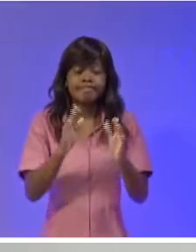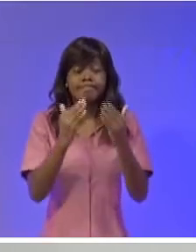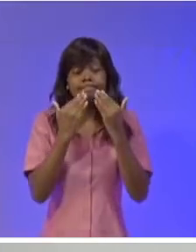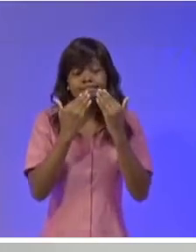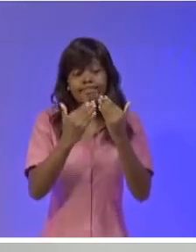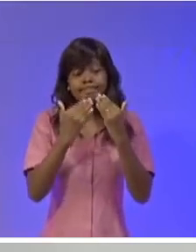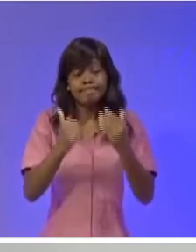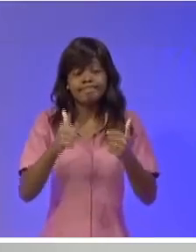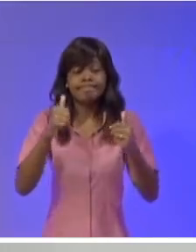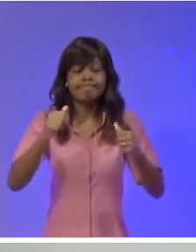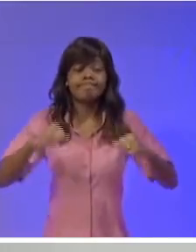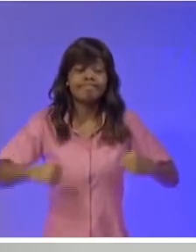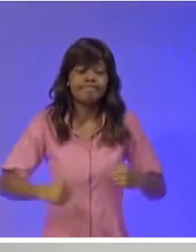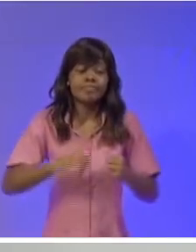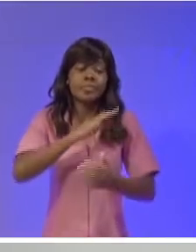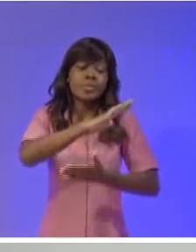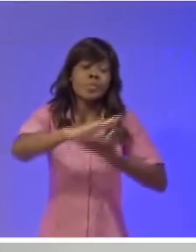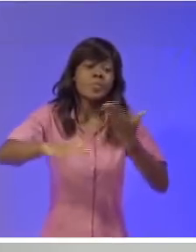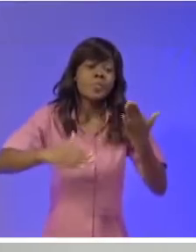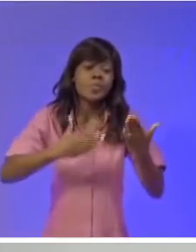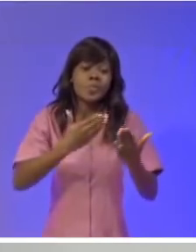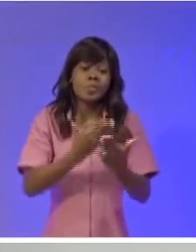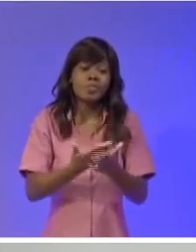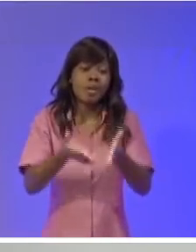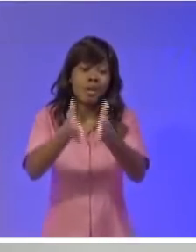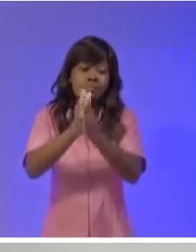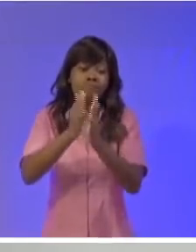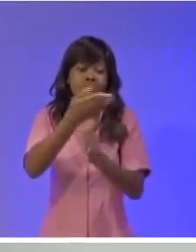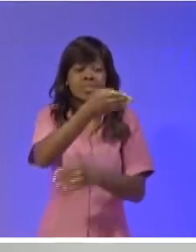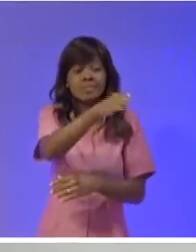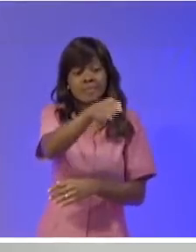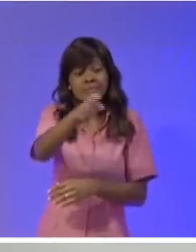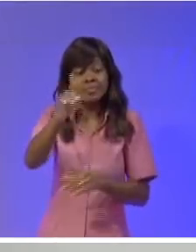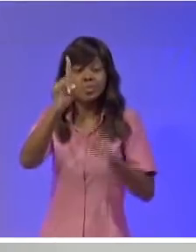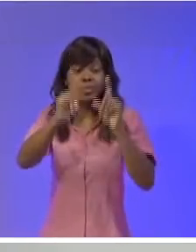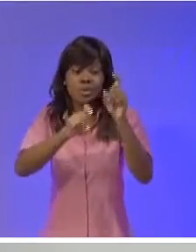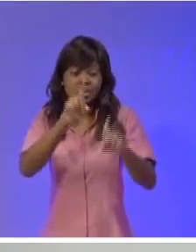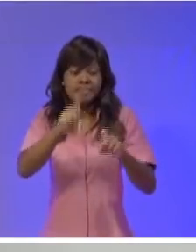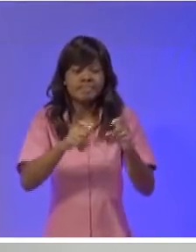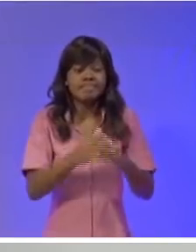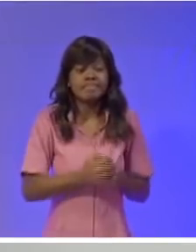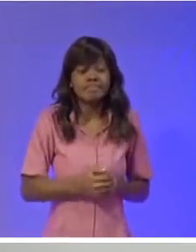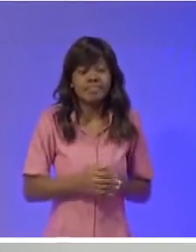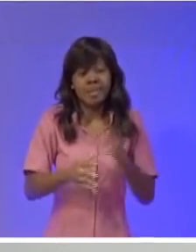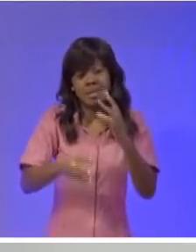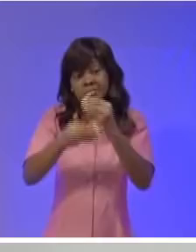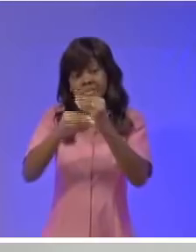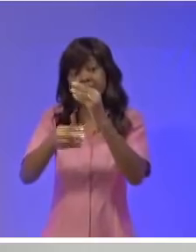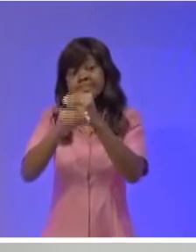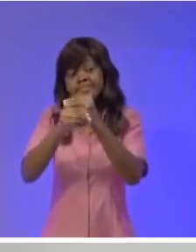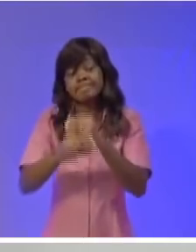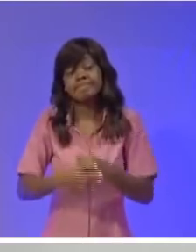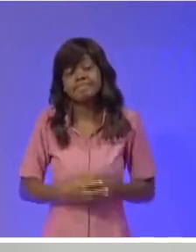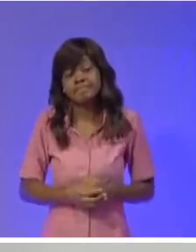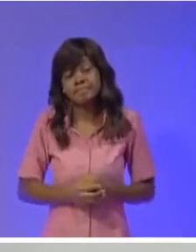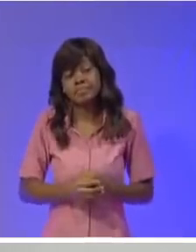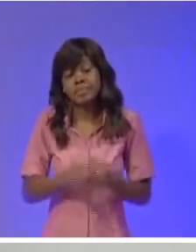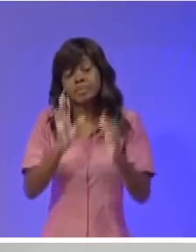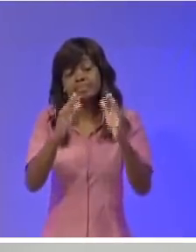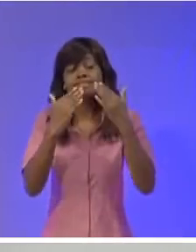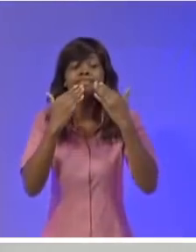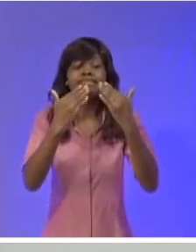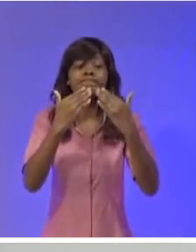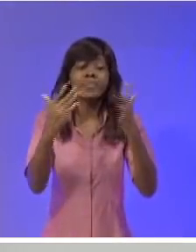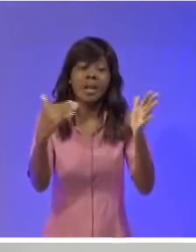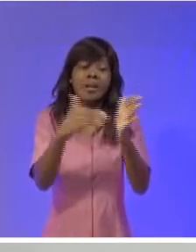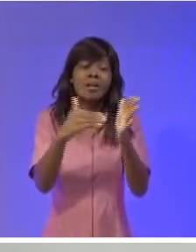ask quite a few follow-ups because we kept it short and brief, our presentations. Thank you again. As we come